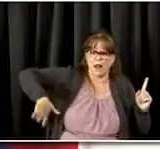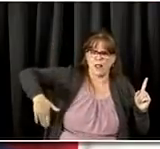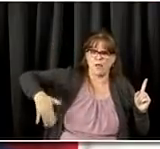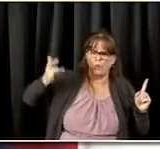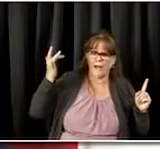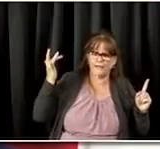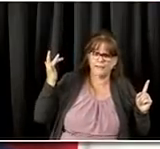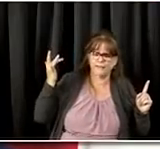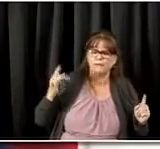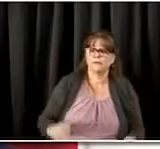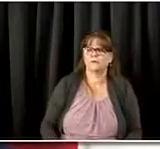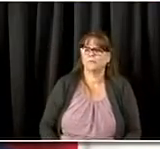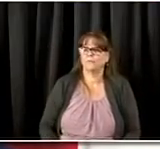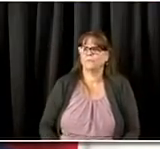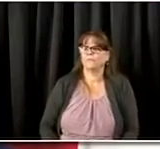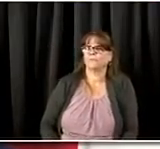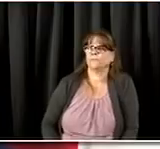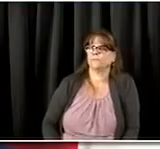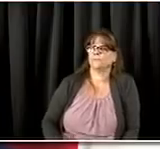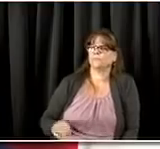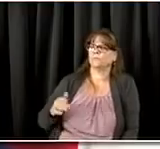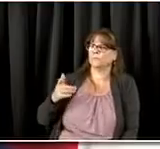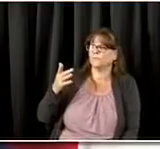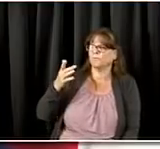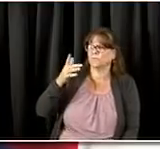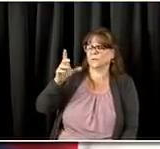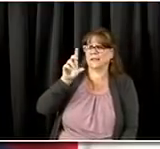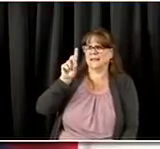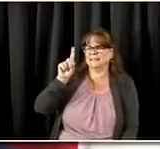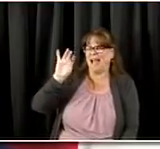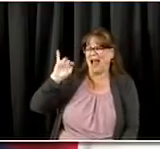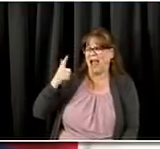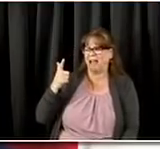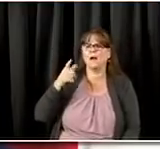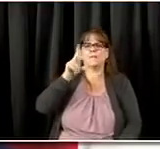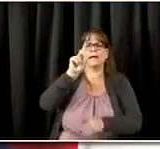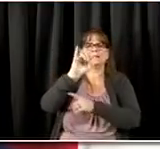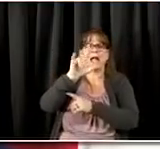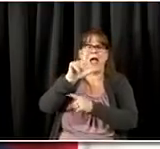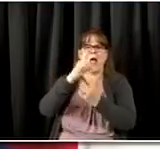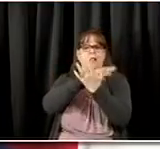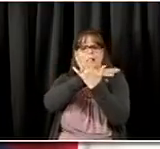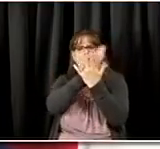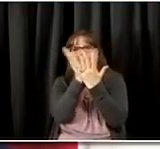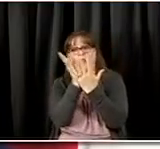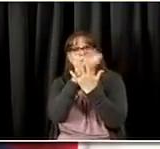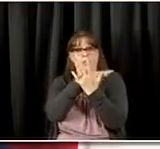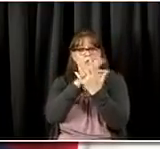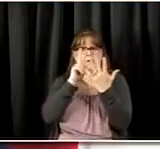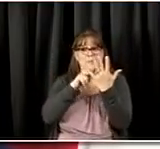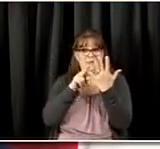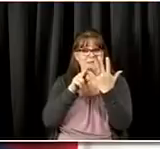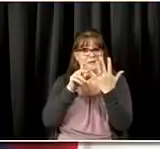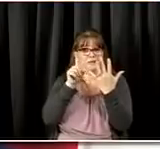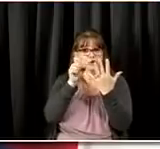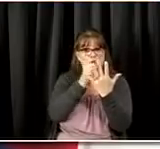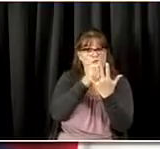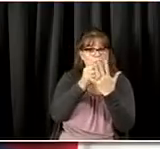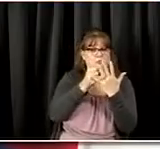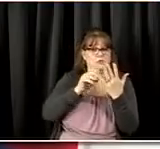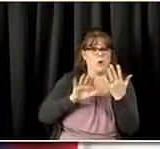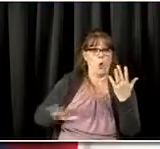to determine the dial level, and is that happening everywhere in the state? Thanks. Thank you.